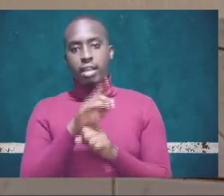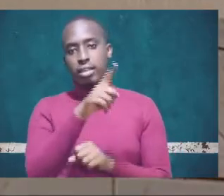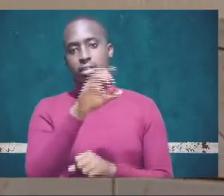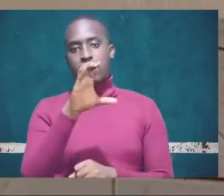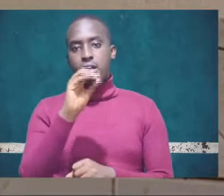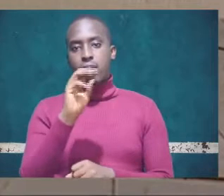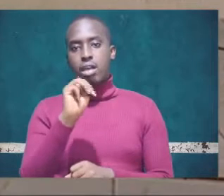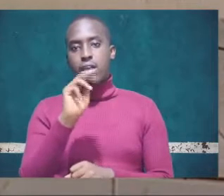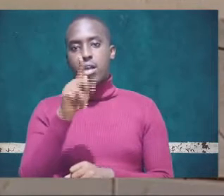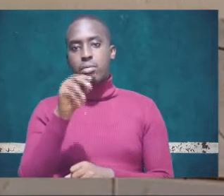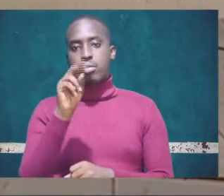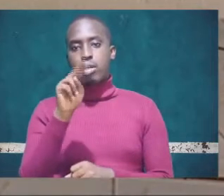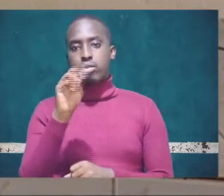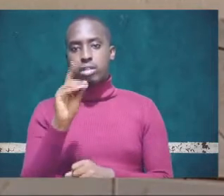inequalities.